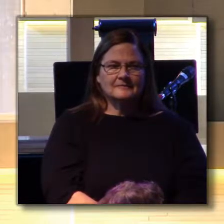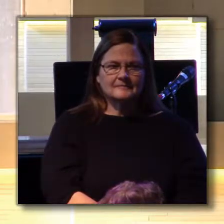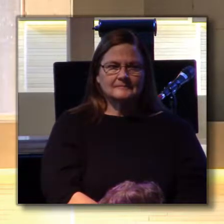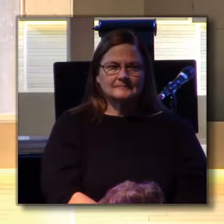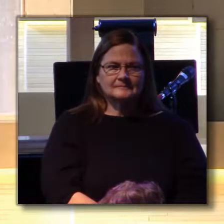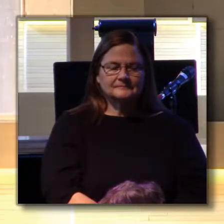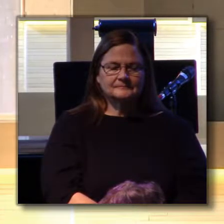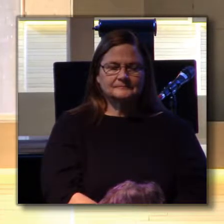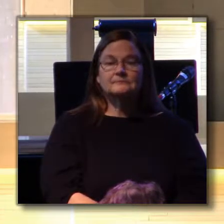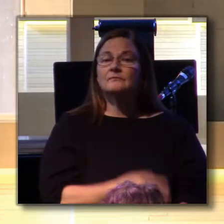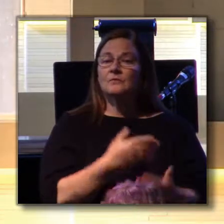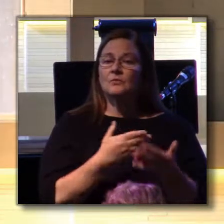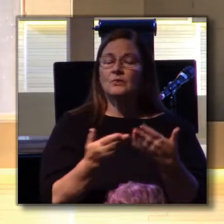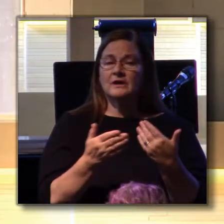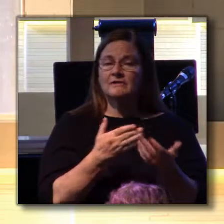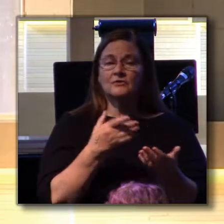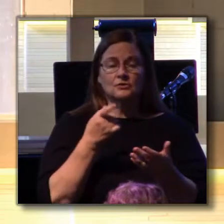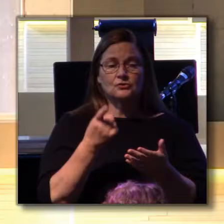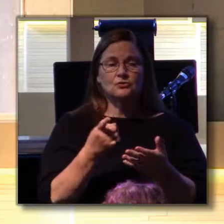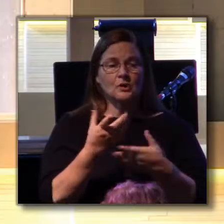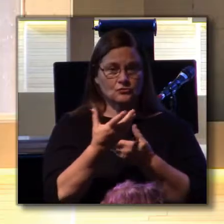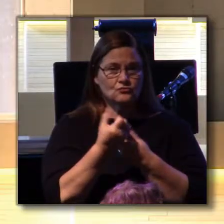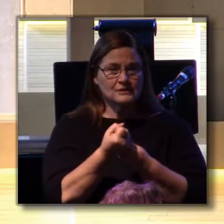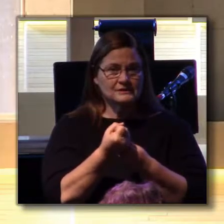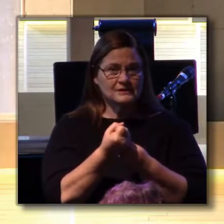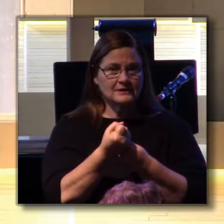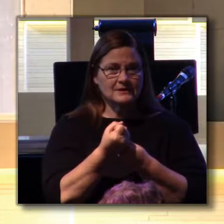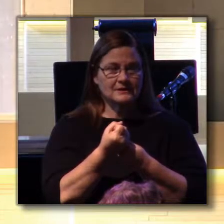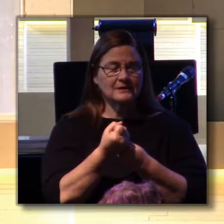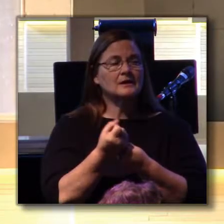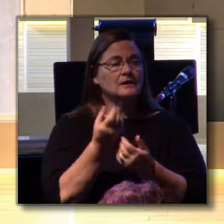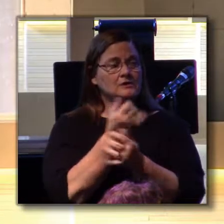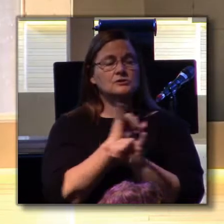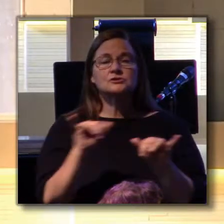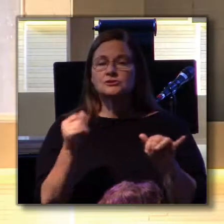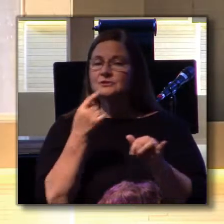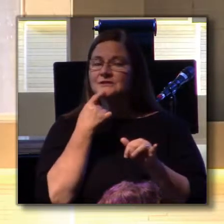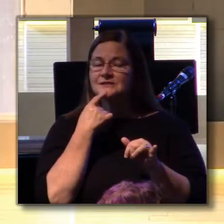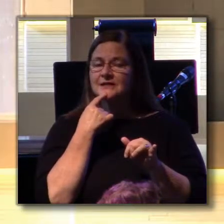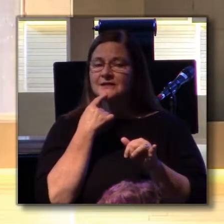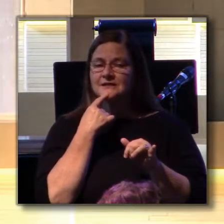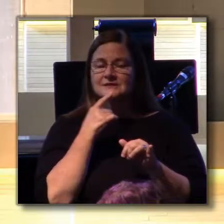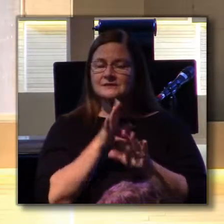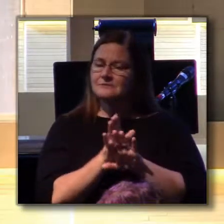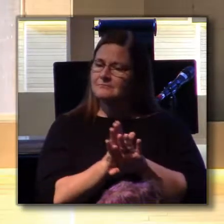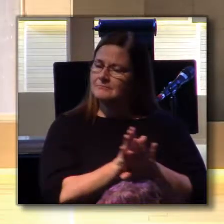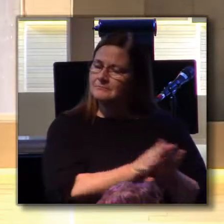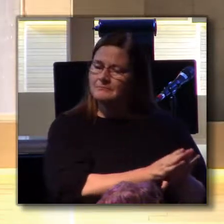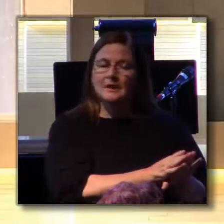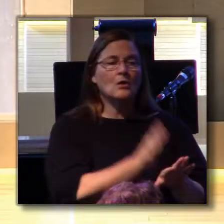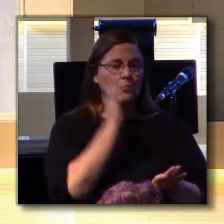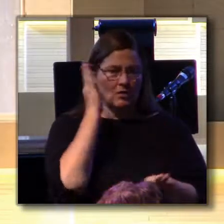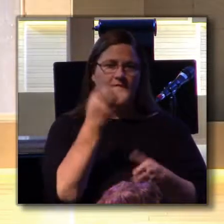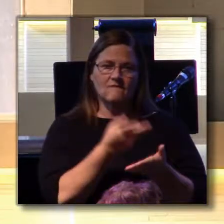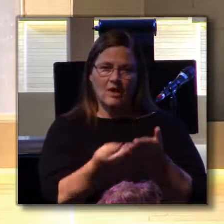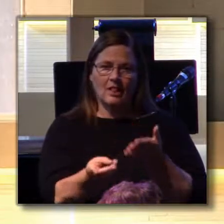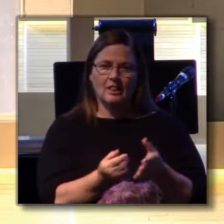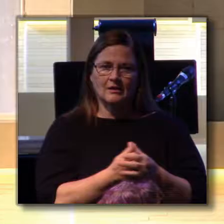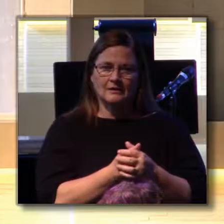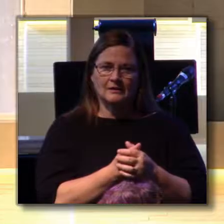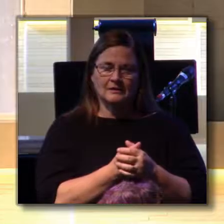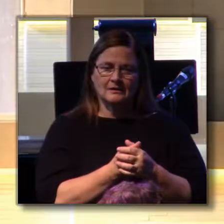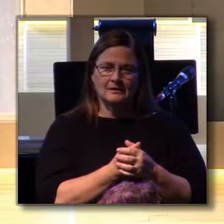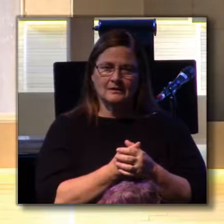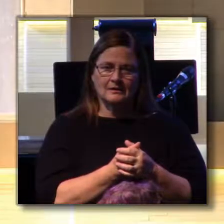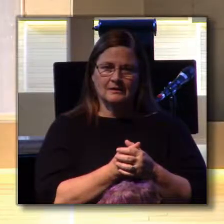And so whatever it is in which you are trusting, Yeshua says, put it off, because it's going to fail you ultimately when it comes to